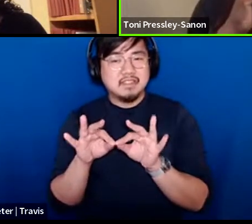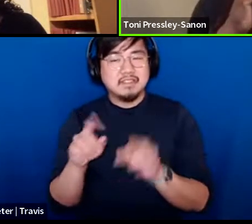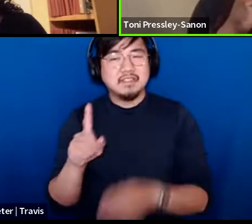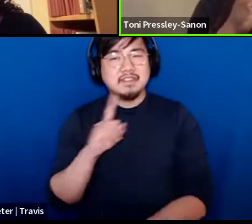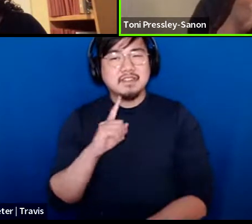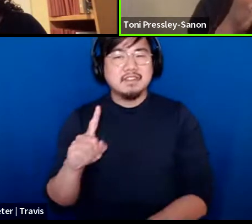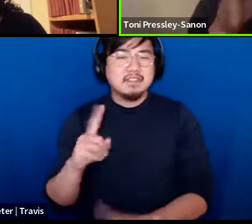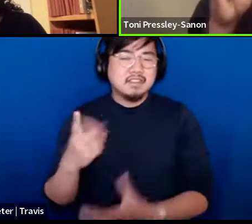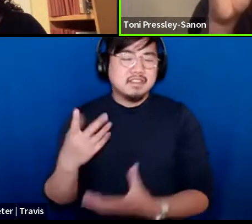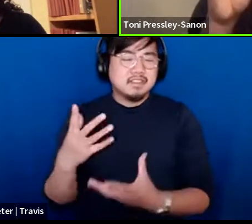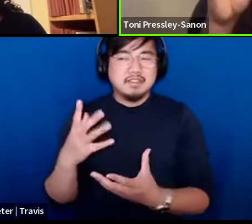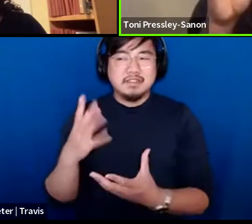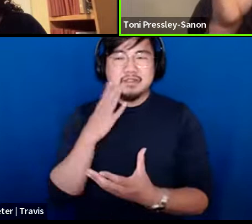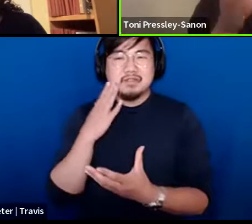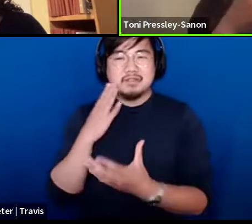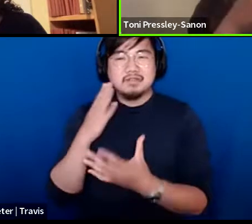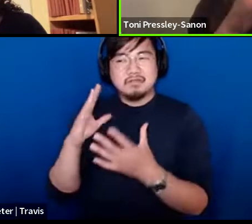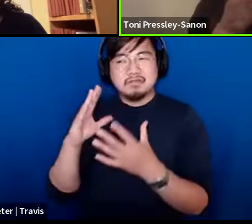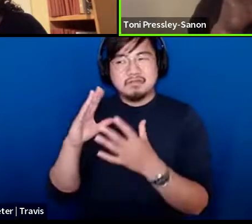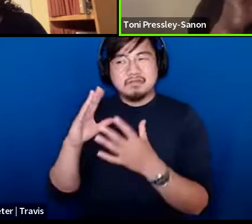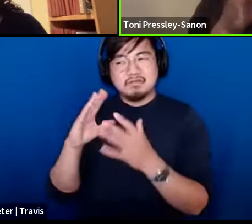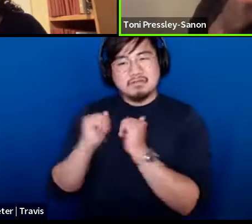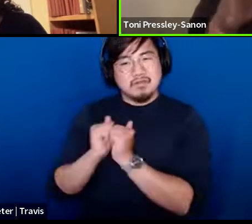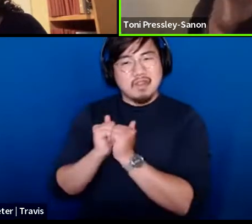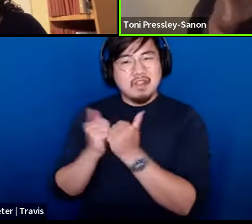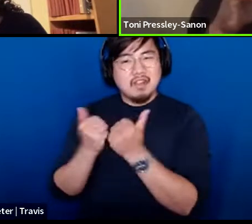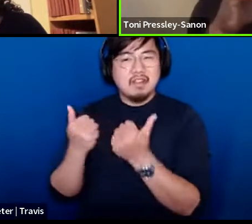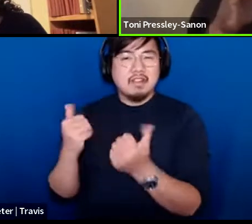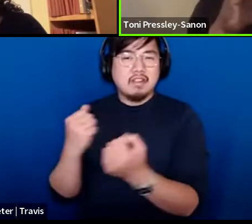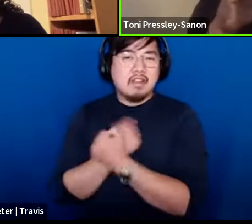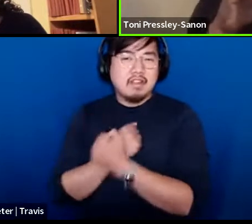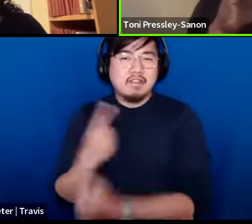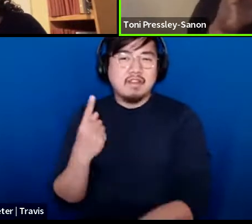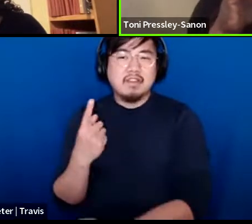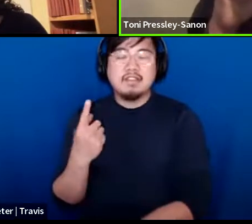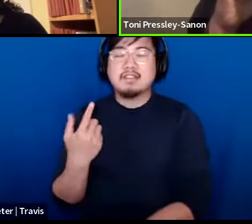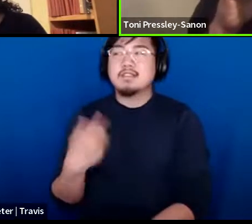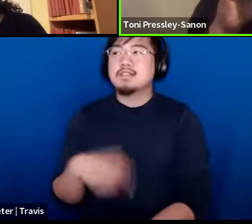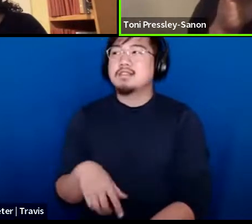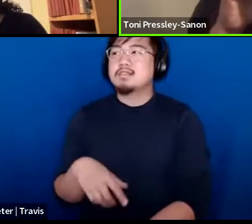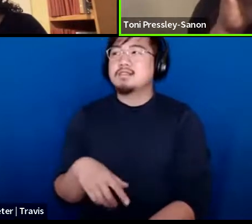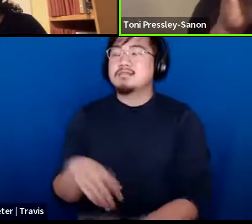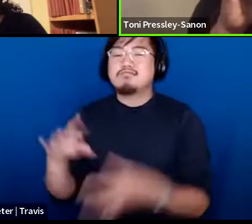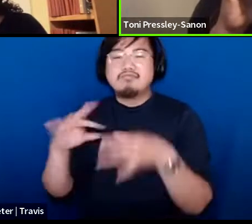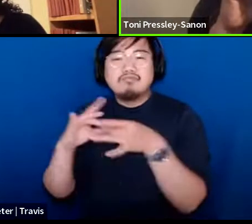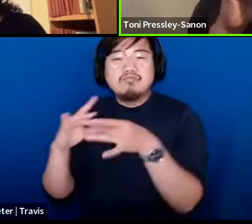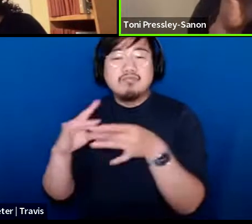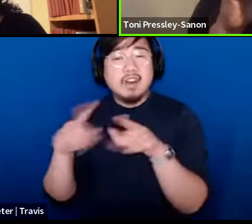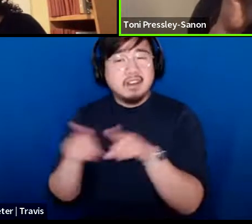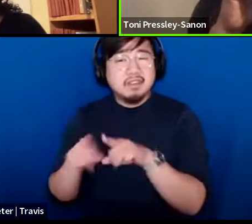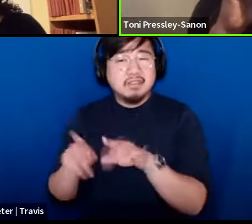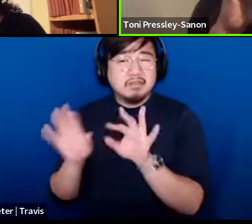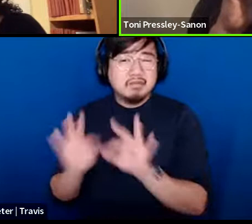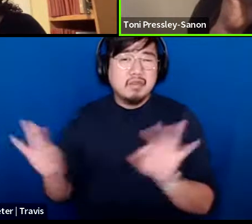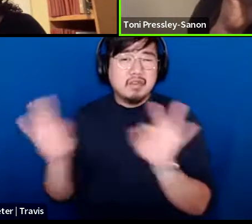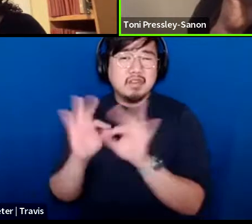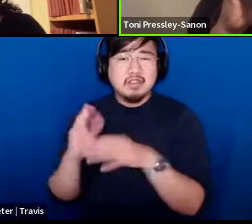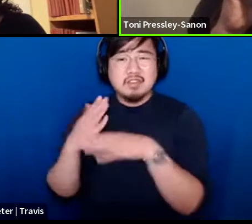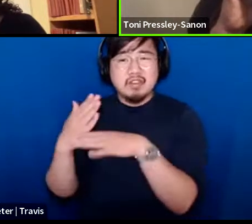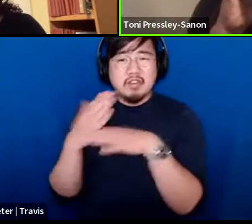our hearts, right? And be in community and share food, which is also so important to the African-American